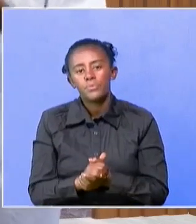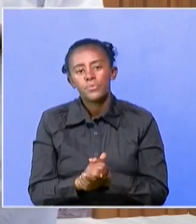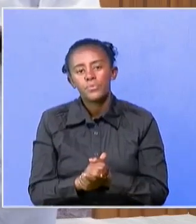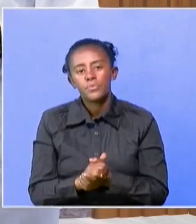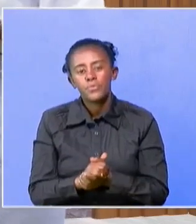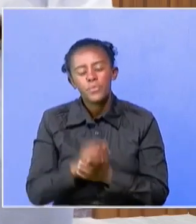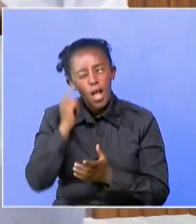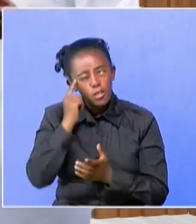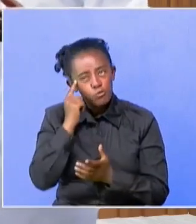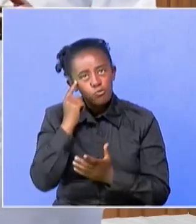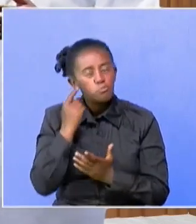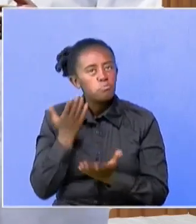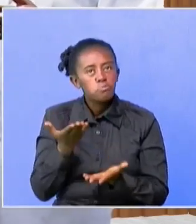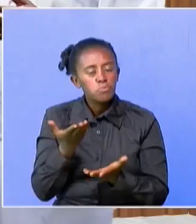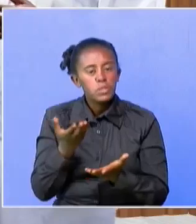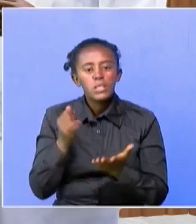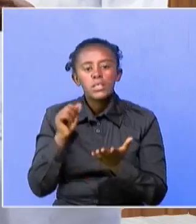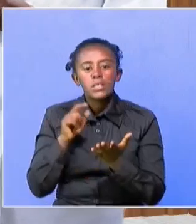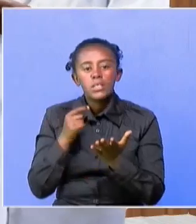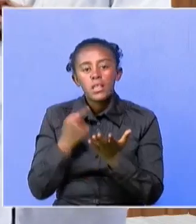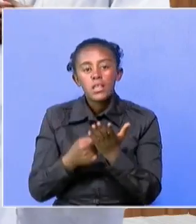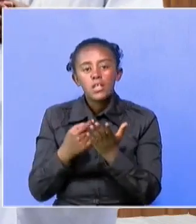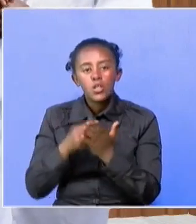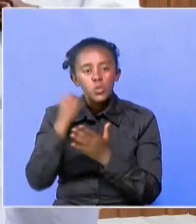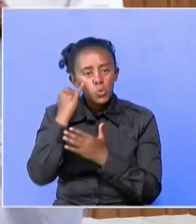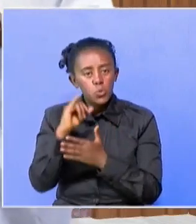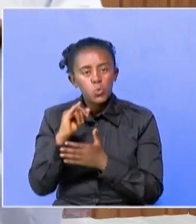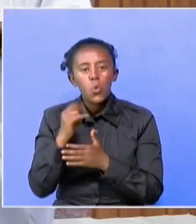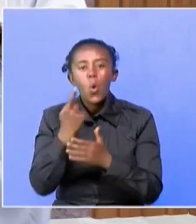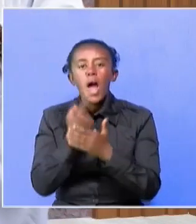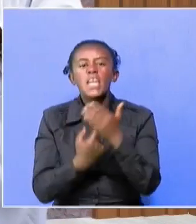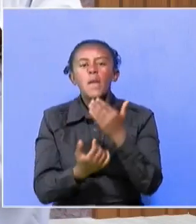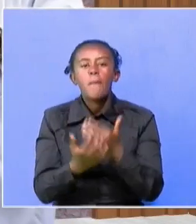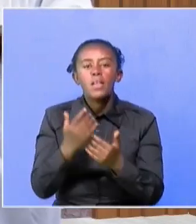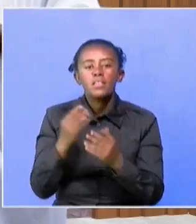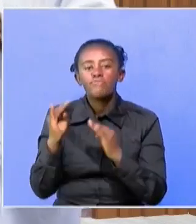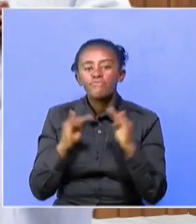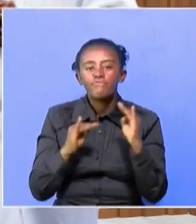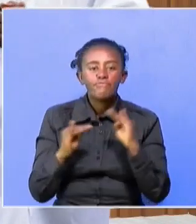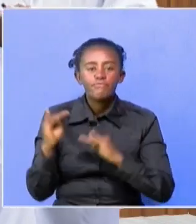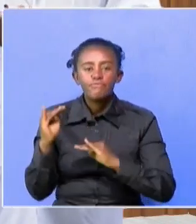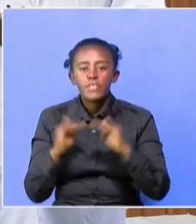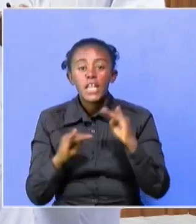Assume that you are taking this issue as a debate in your classroom.